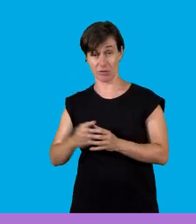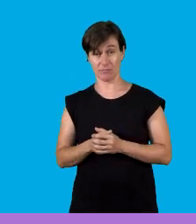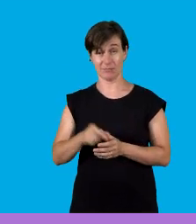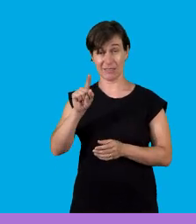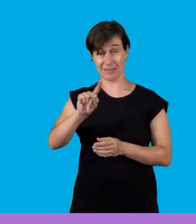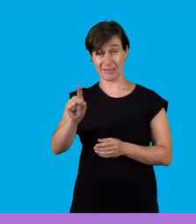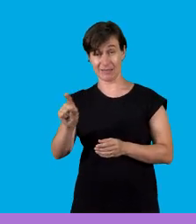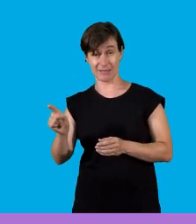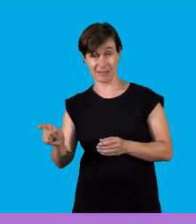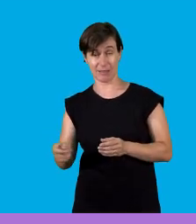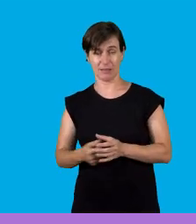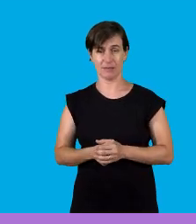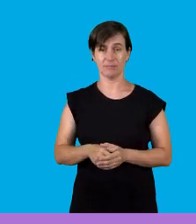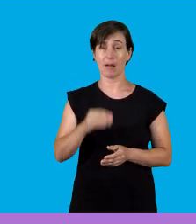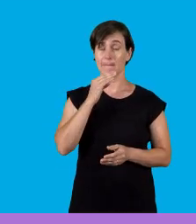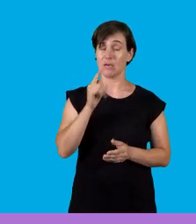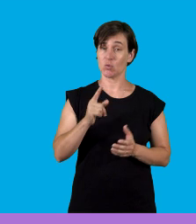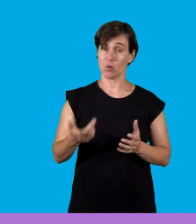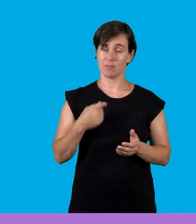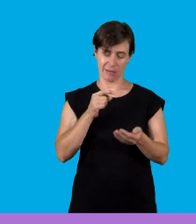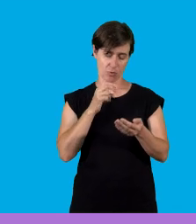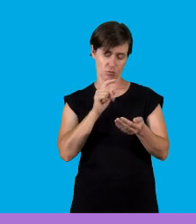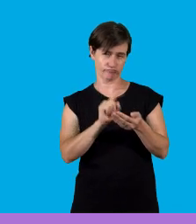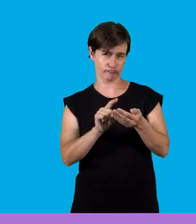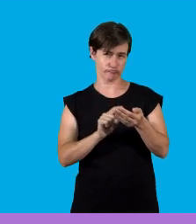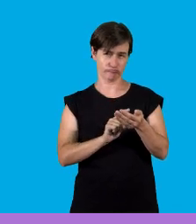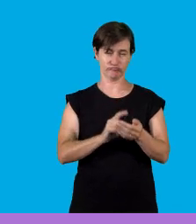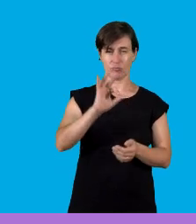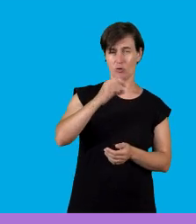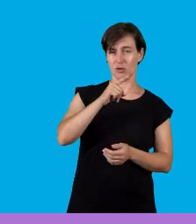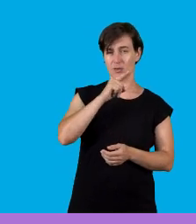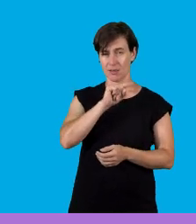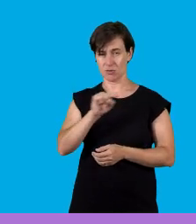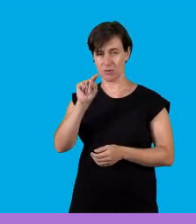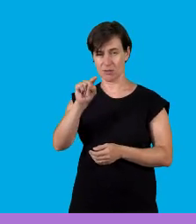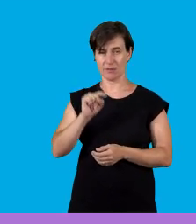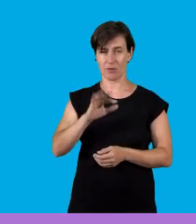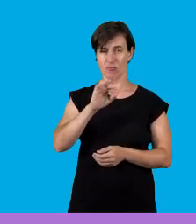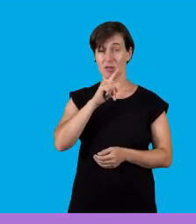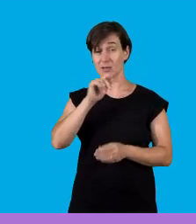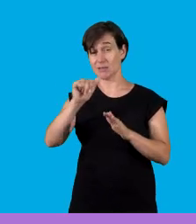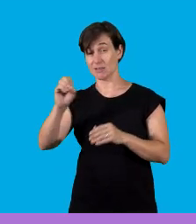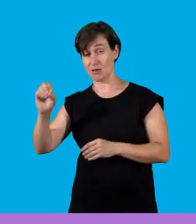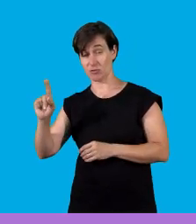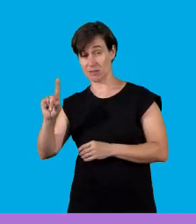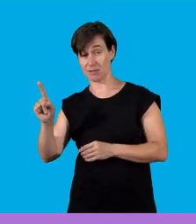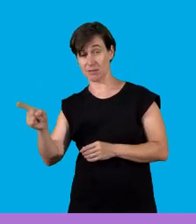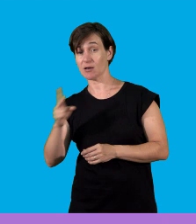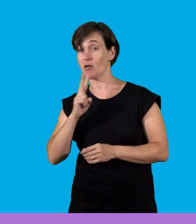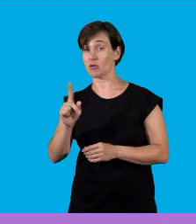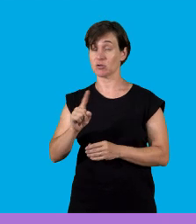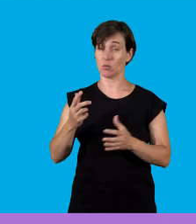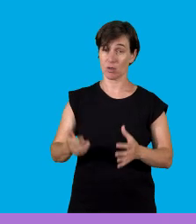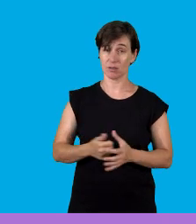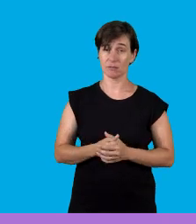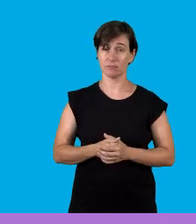3,600 seconds, right? So that will give me, and I typed it in, 30,000 divided by 3,600 seconds. So that